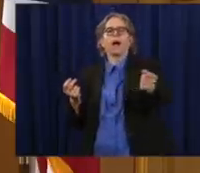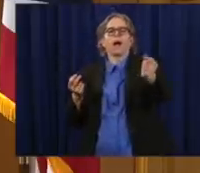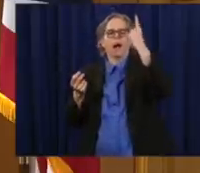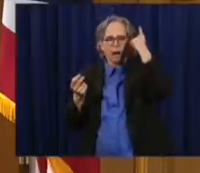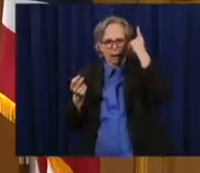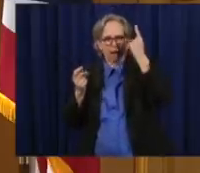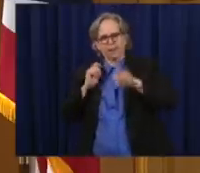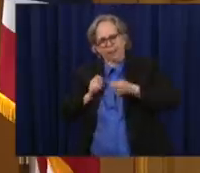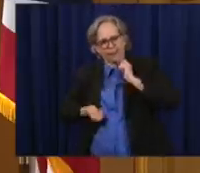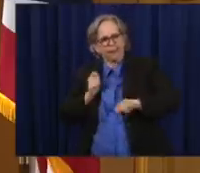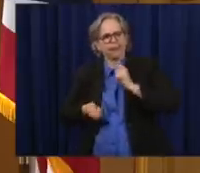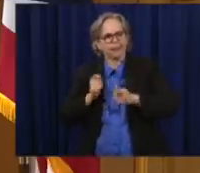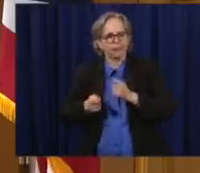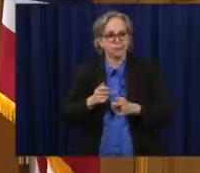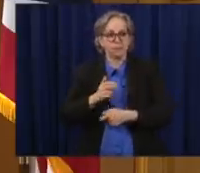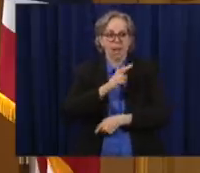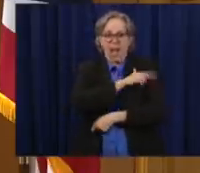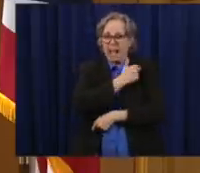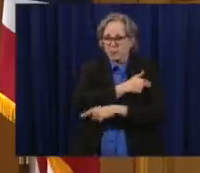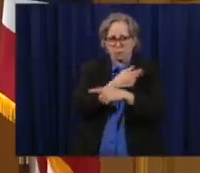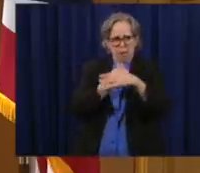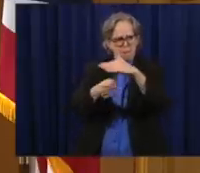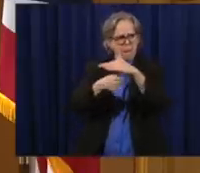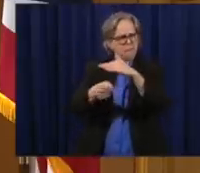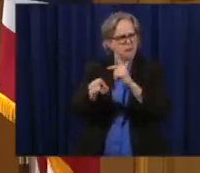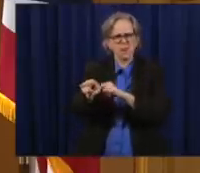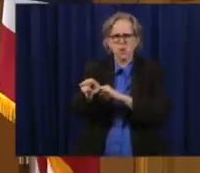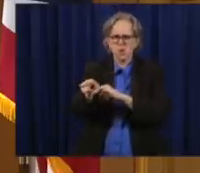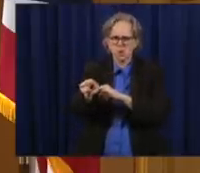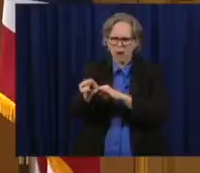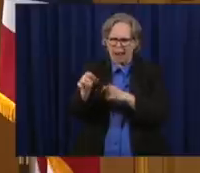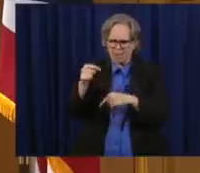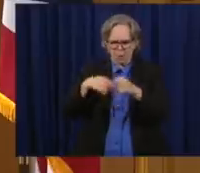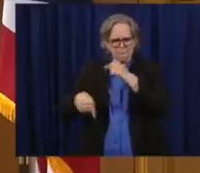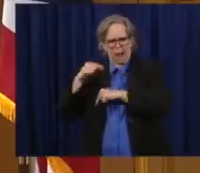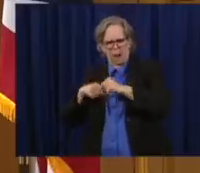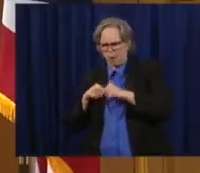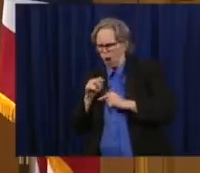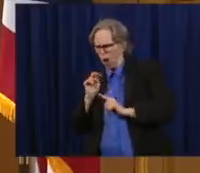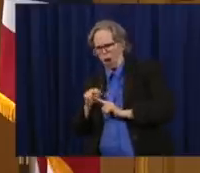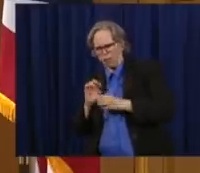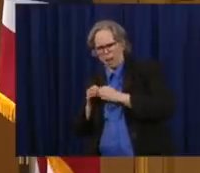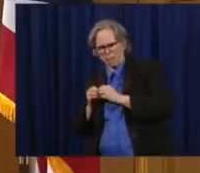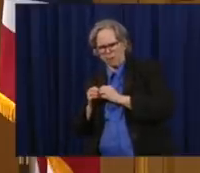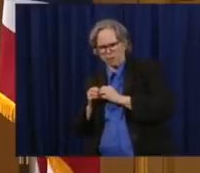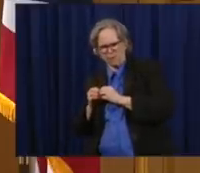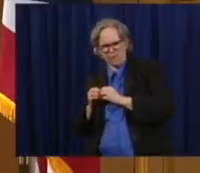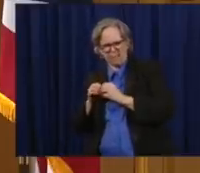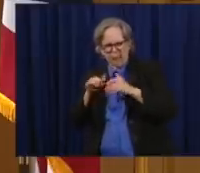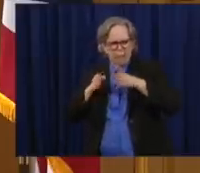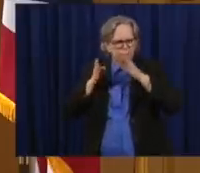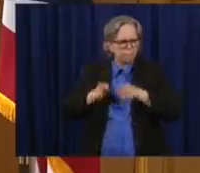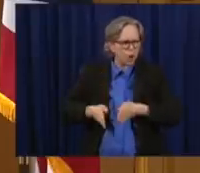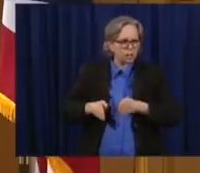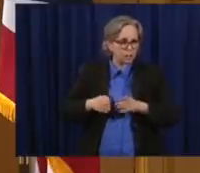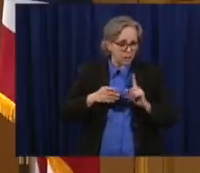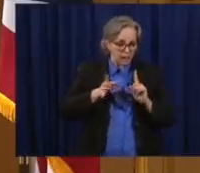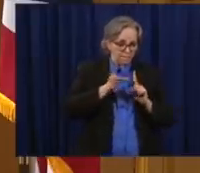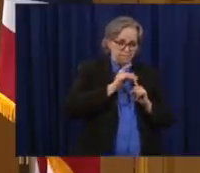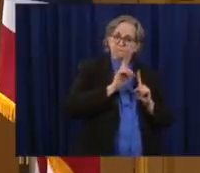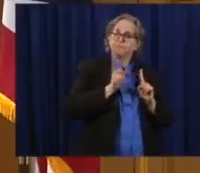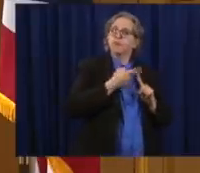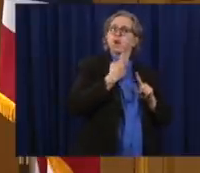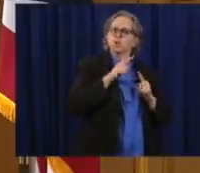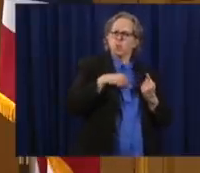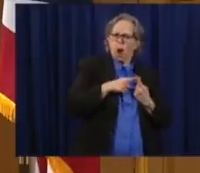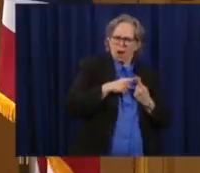you got to backdate that way back a few weeks to see when that person actually got infected, and then they got sick, and they got sicker, and then they